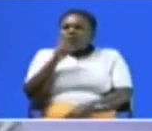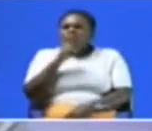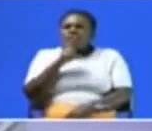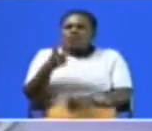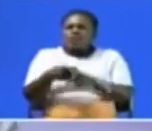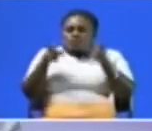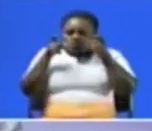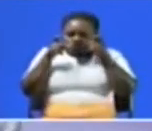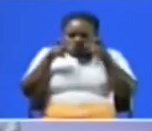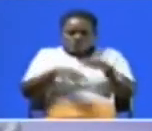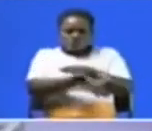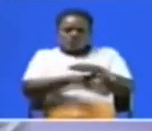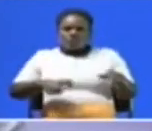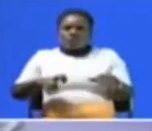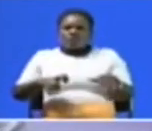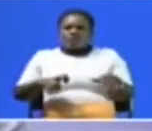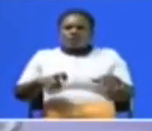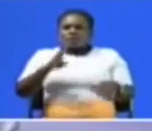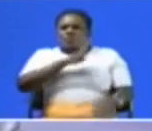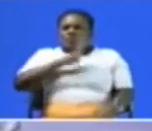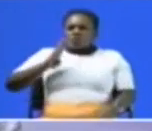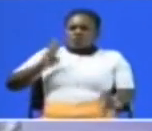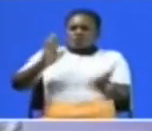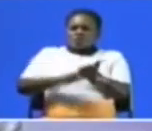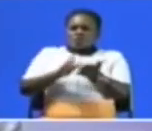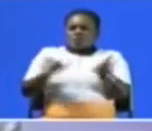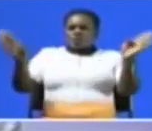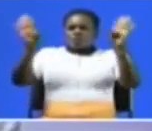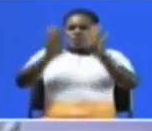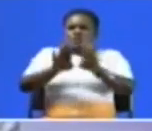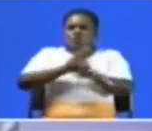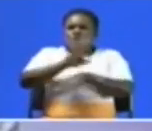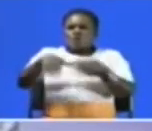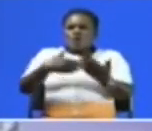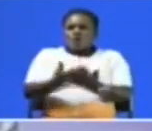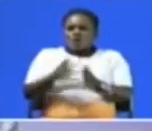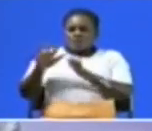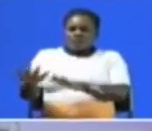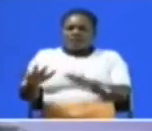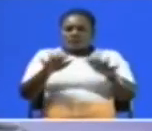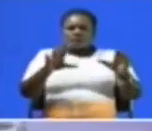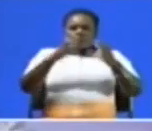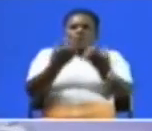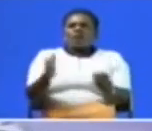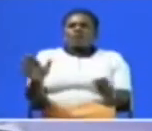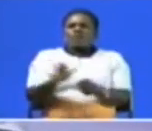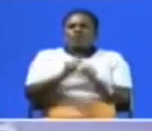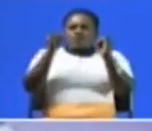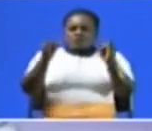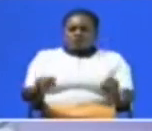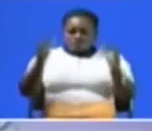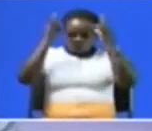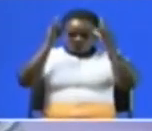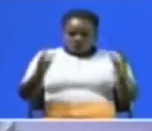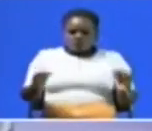from ivory trade poachers. To end poaching, the body has proposed the closure of all ivory markets globally. This is the latest move